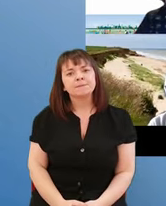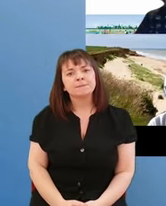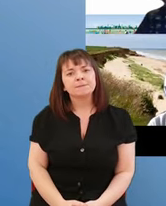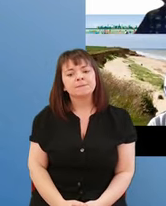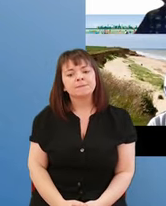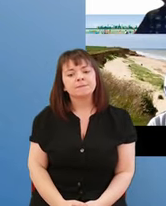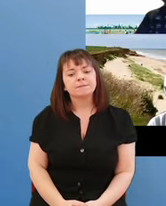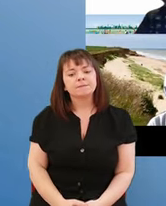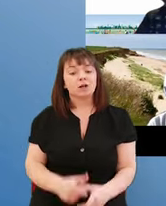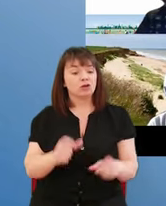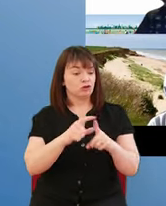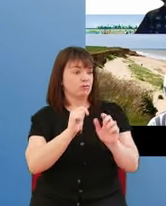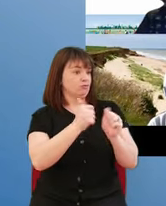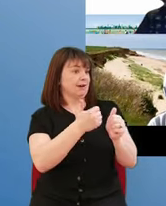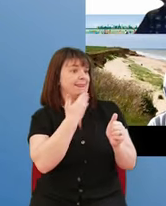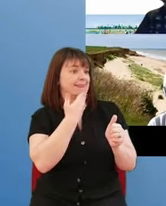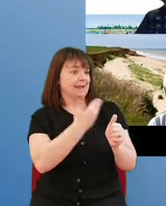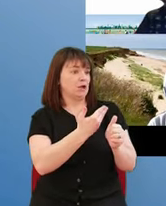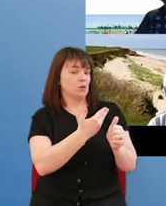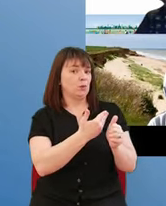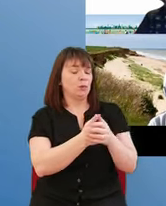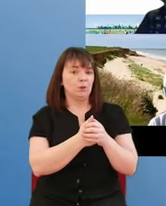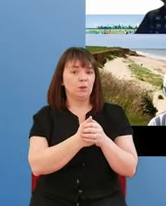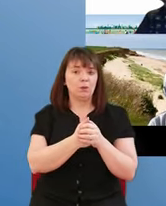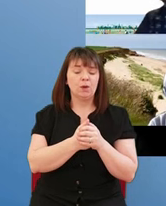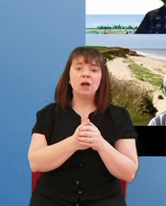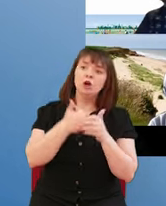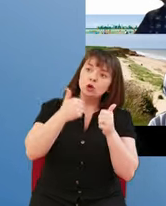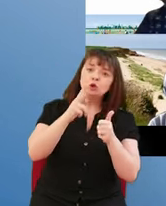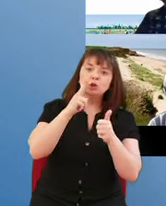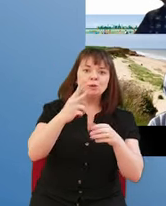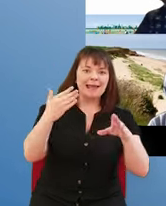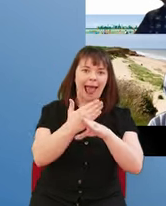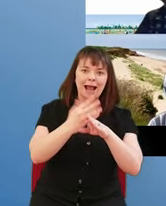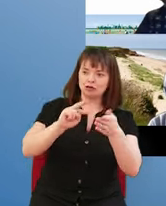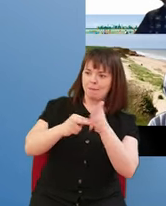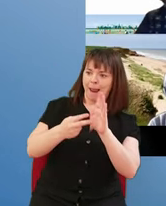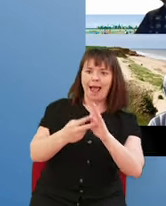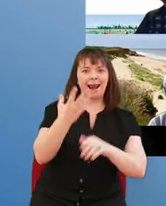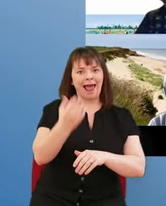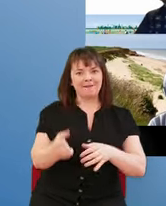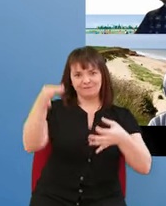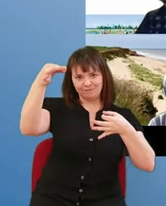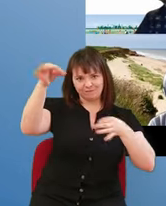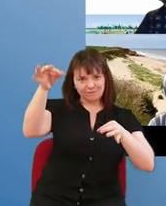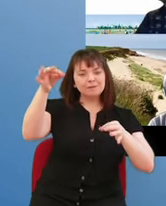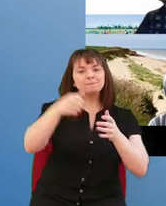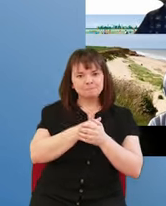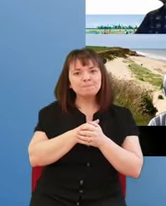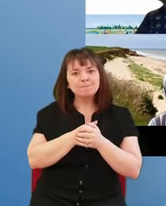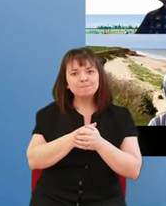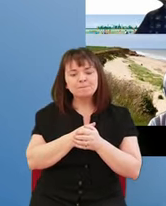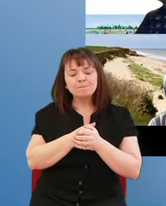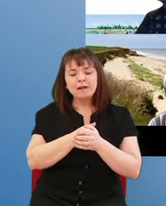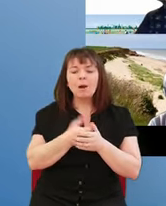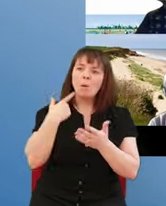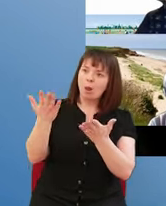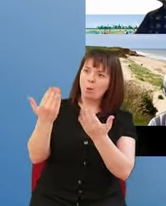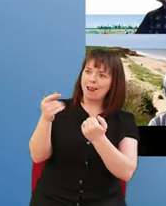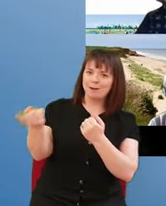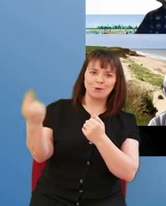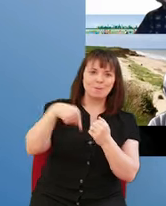think for me, quarterly sounds quite pragmatic at this stage, and I'm sure you can work that out